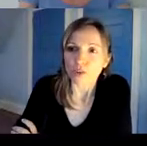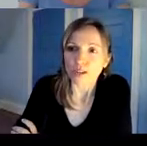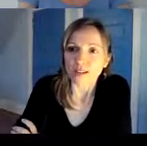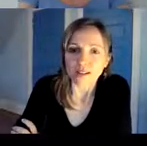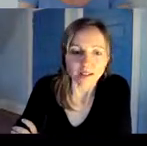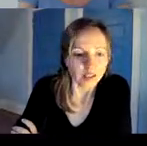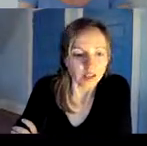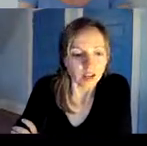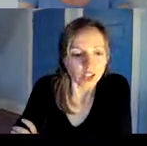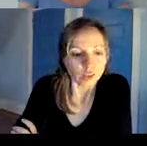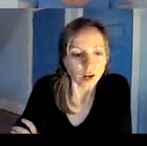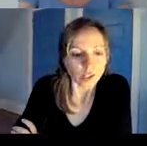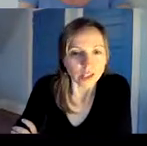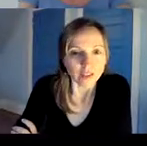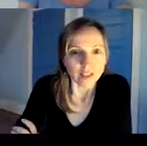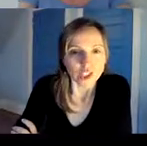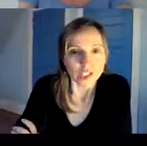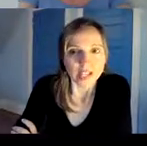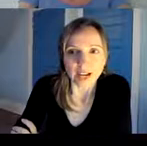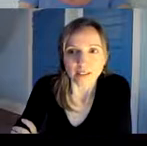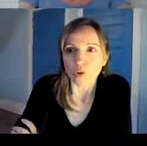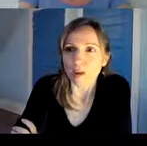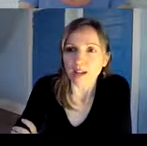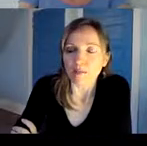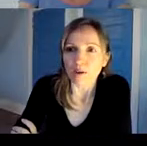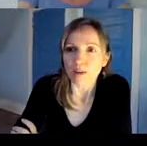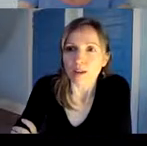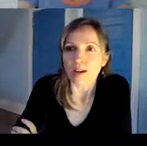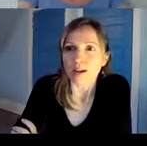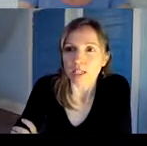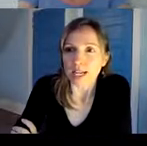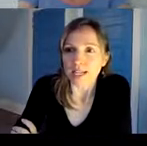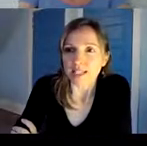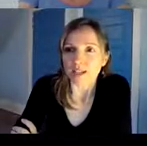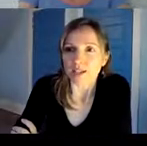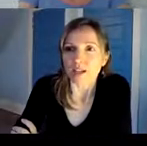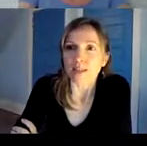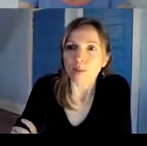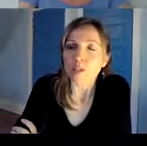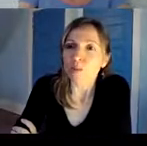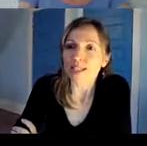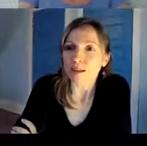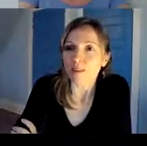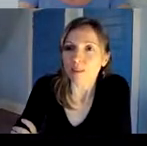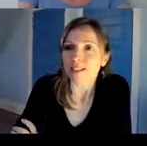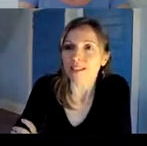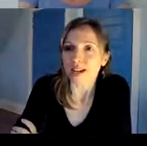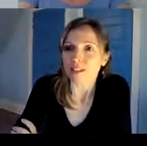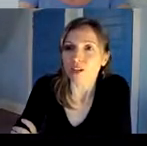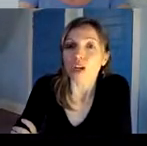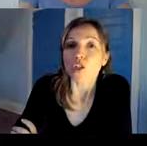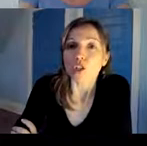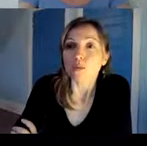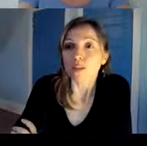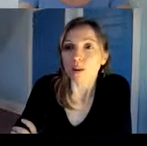for 3 years and she watched the Carolina chickadee adults go back and forth to the nest, and they would always bring something back to the